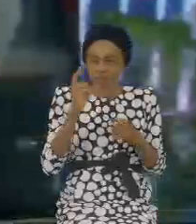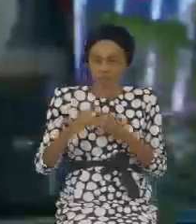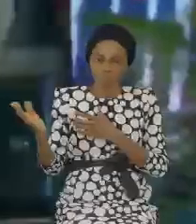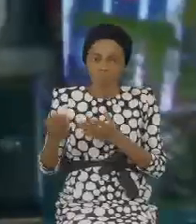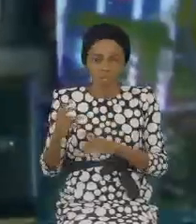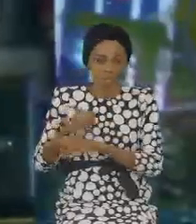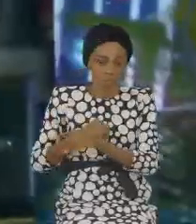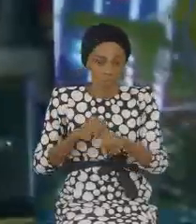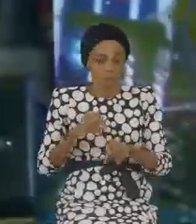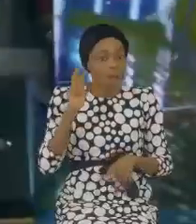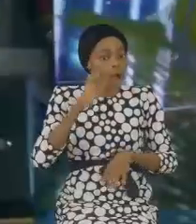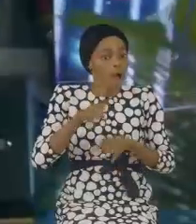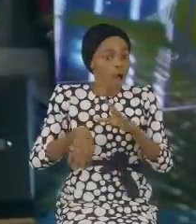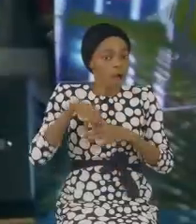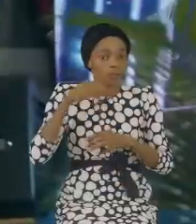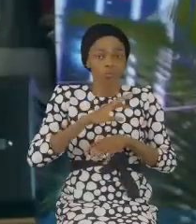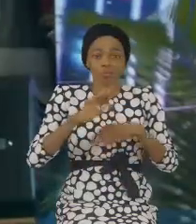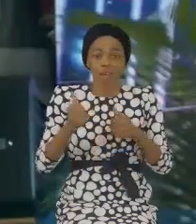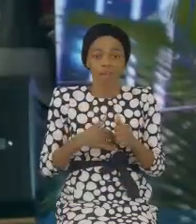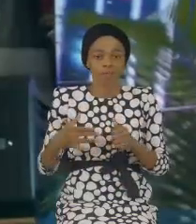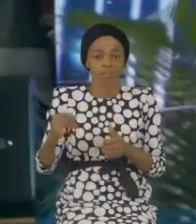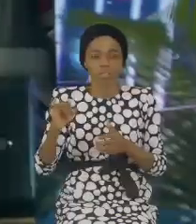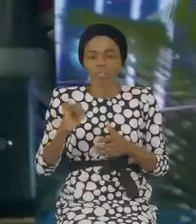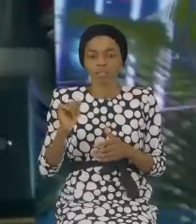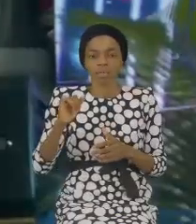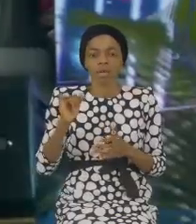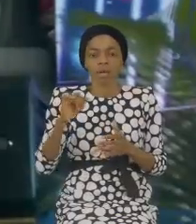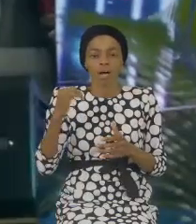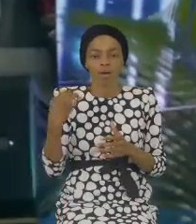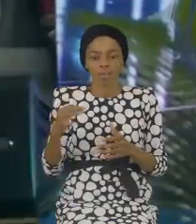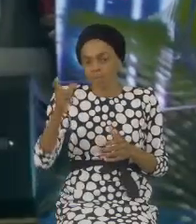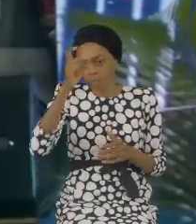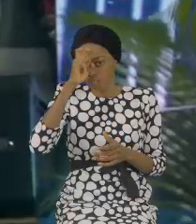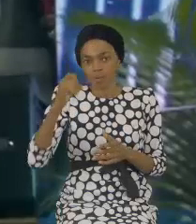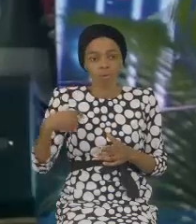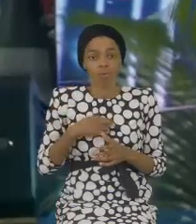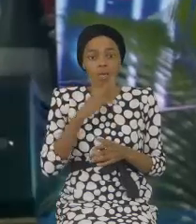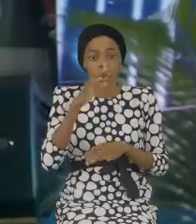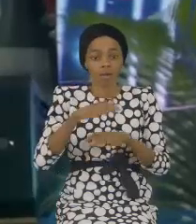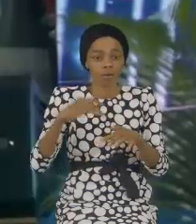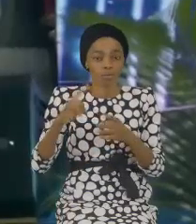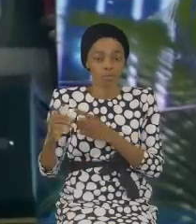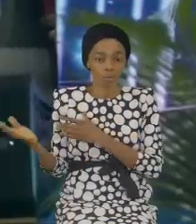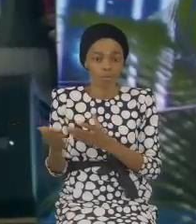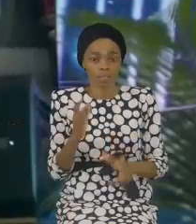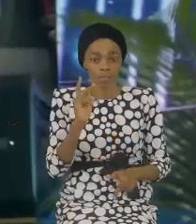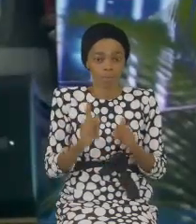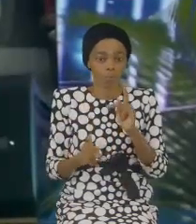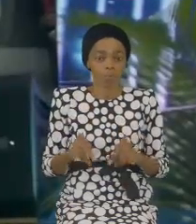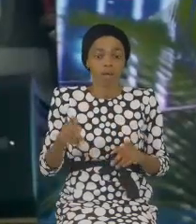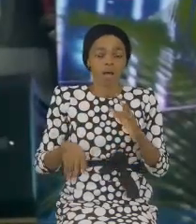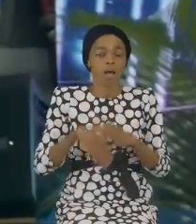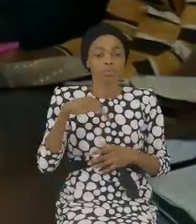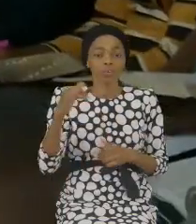everything that smells of Egypt. And we are called to bring the people out of